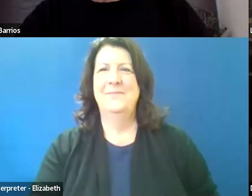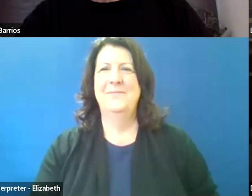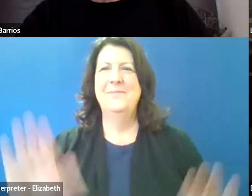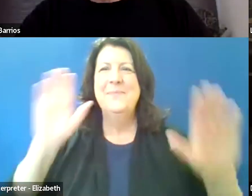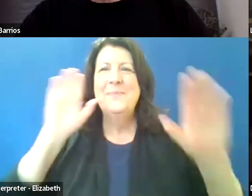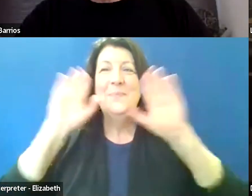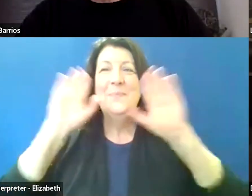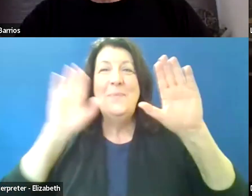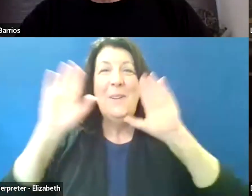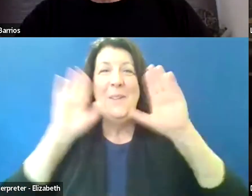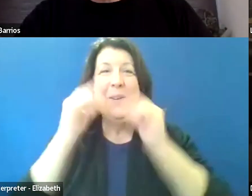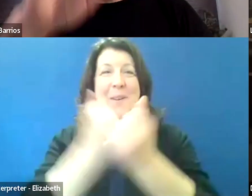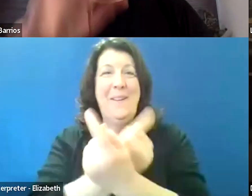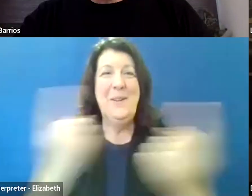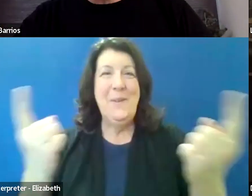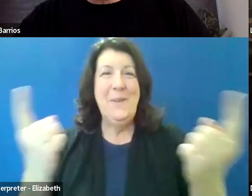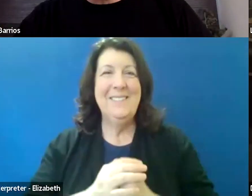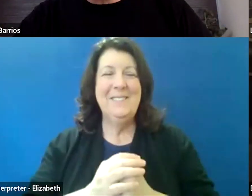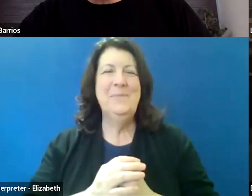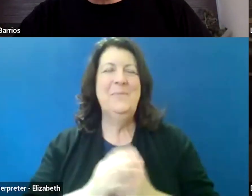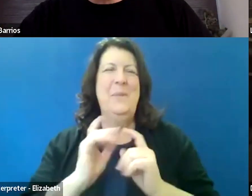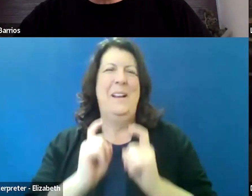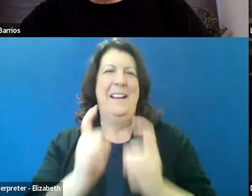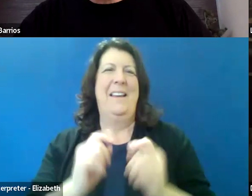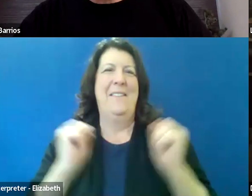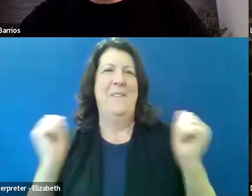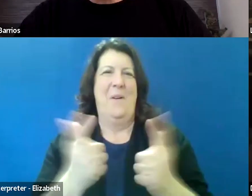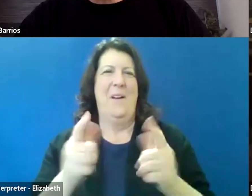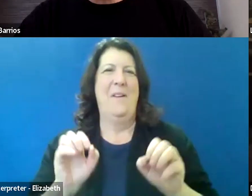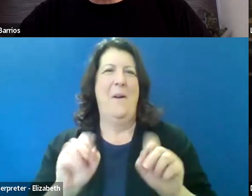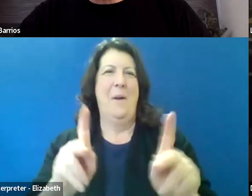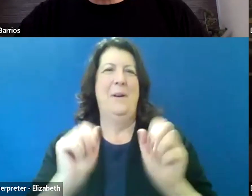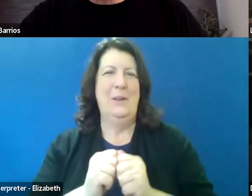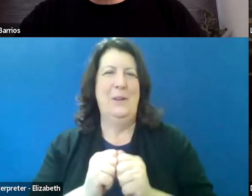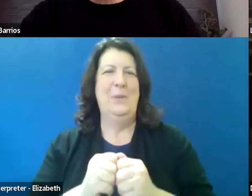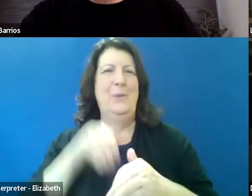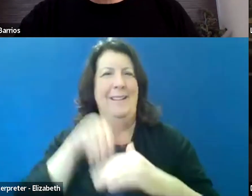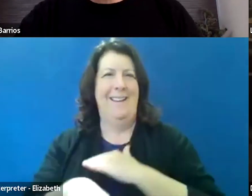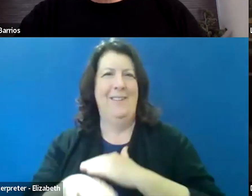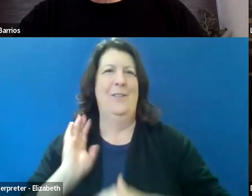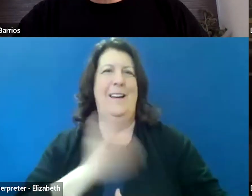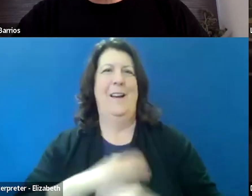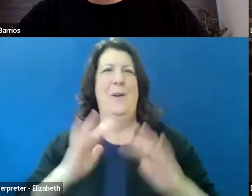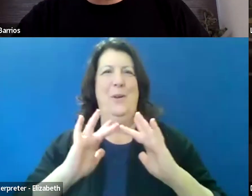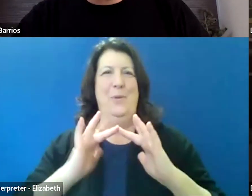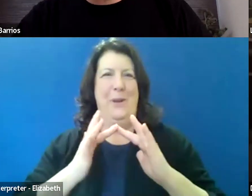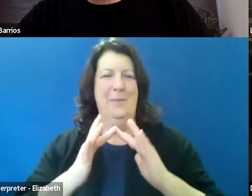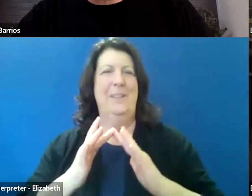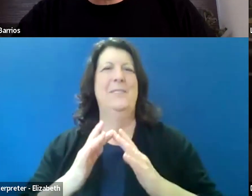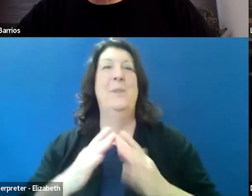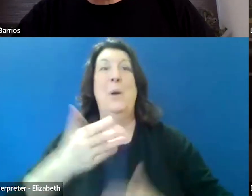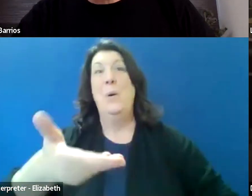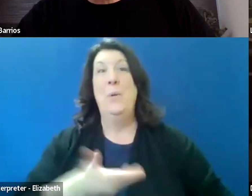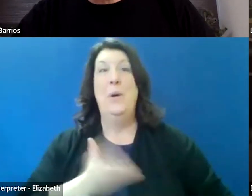Hi, everyone. I'm going to give everybody a chance to kind of file into the webinar here. Welcome to our